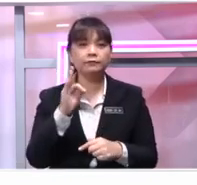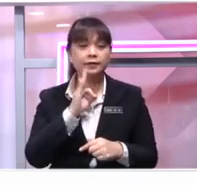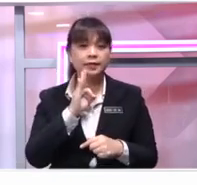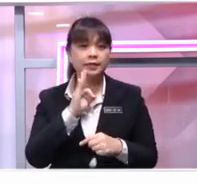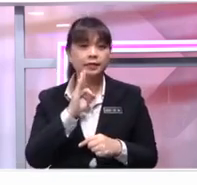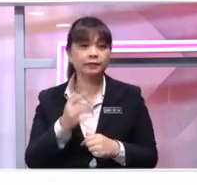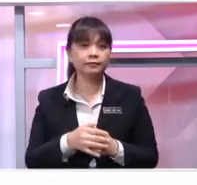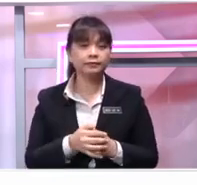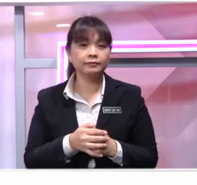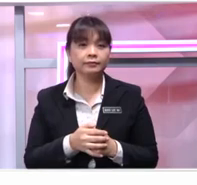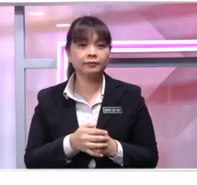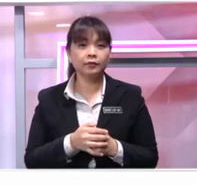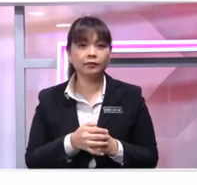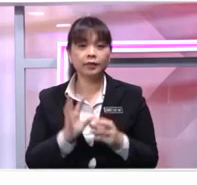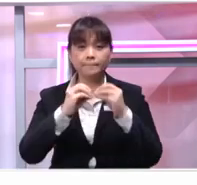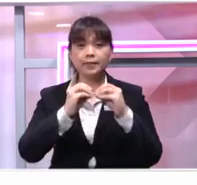D.